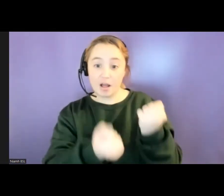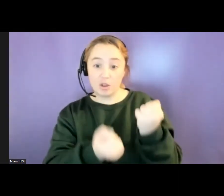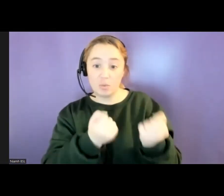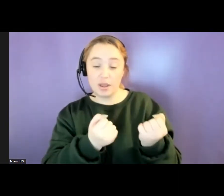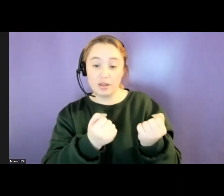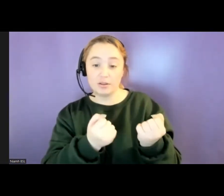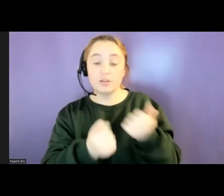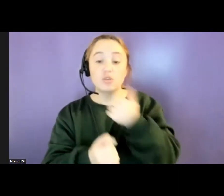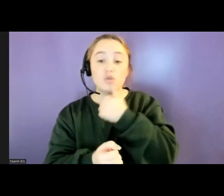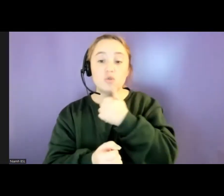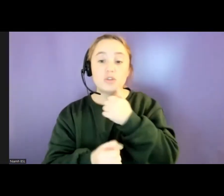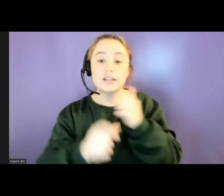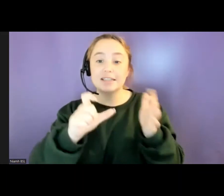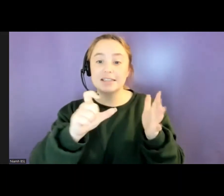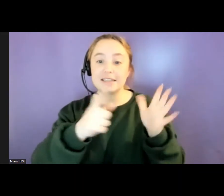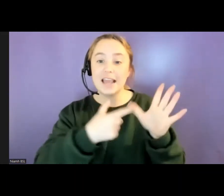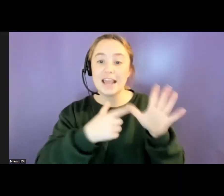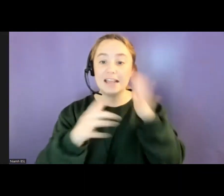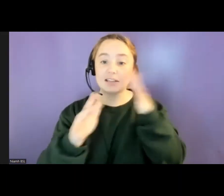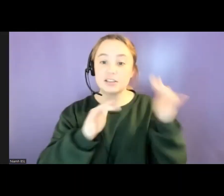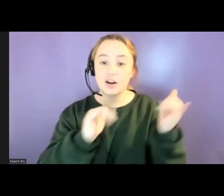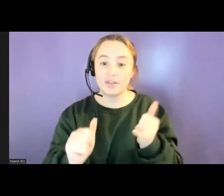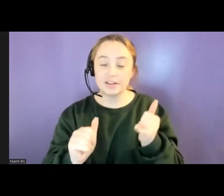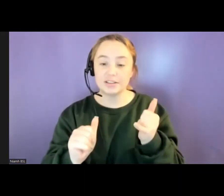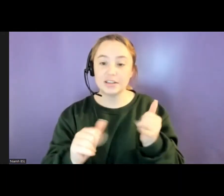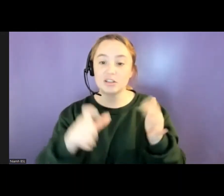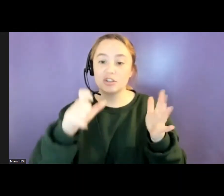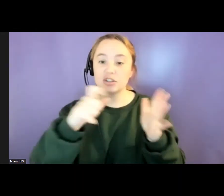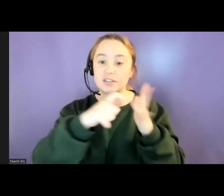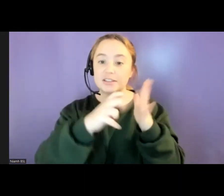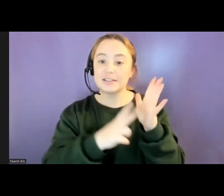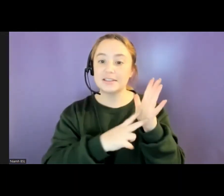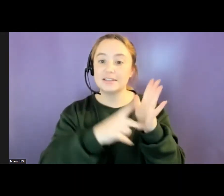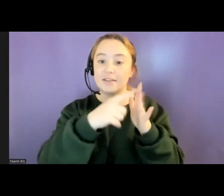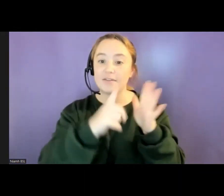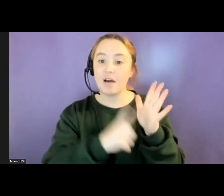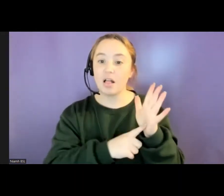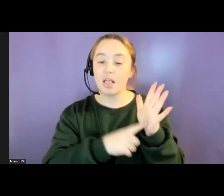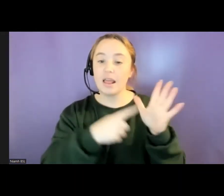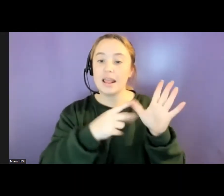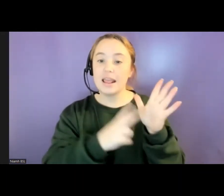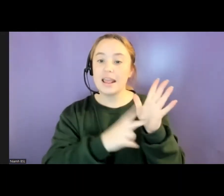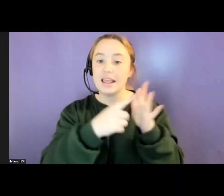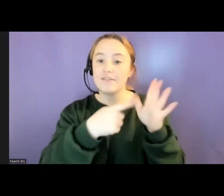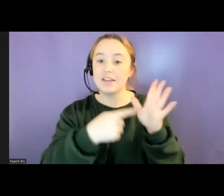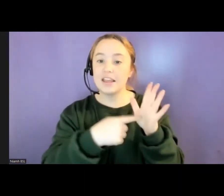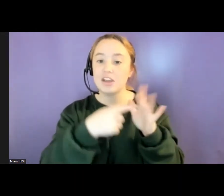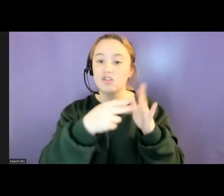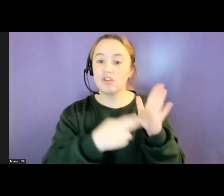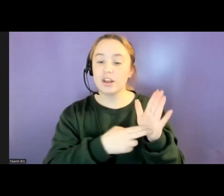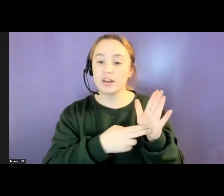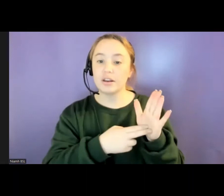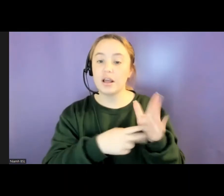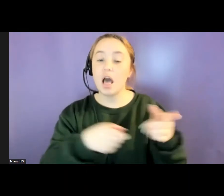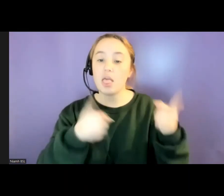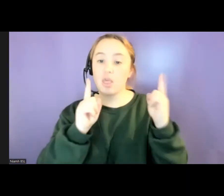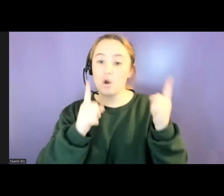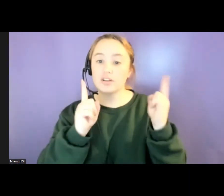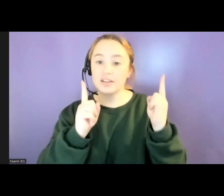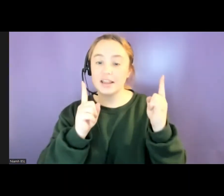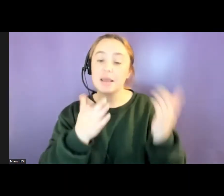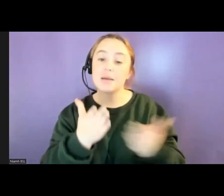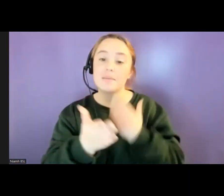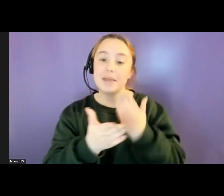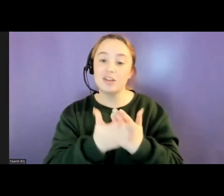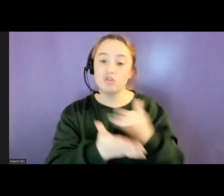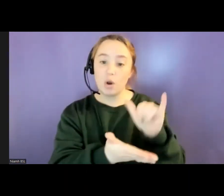surveys. So the Civil Aviation Authority makes sure that we as airports operate in the way that we have to in